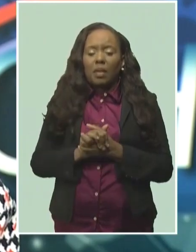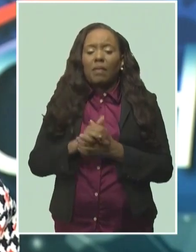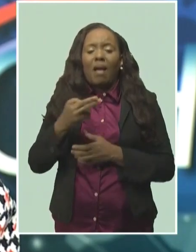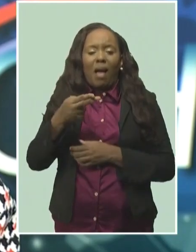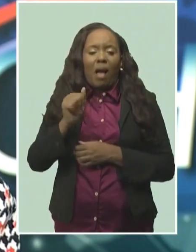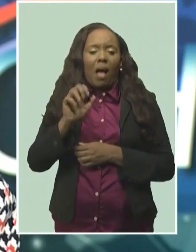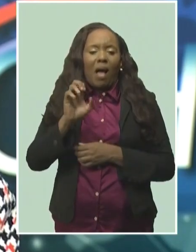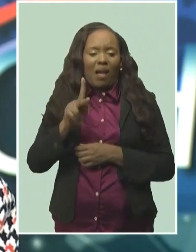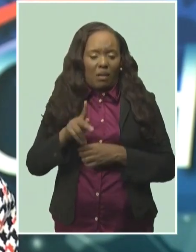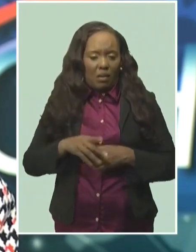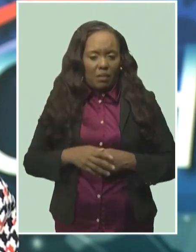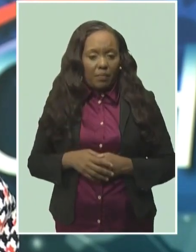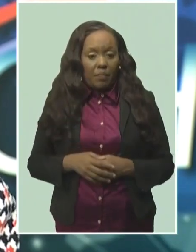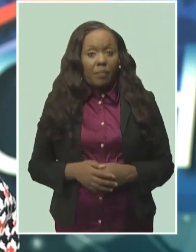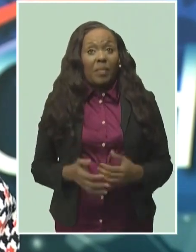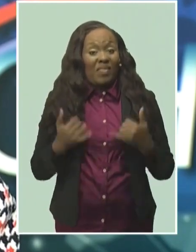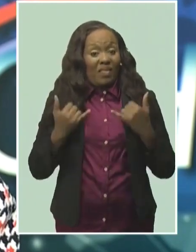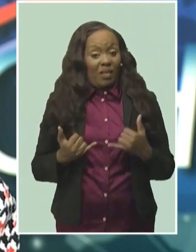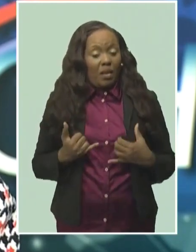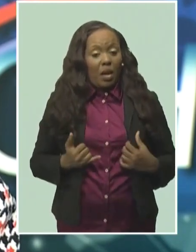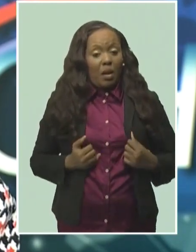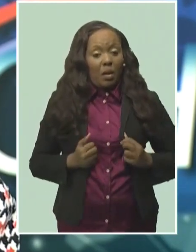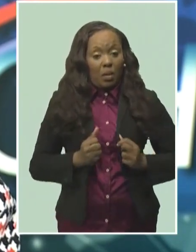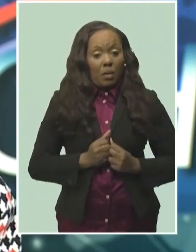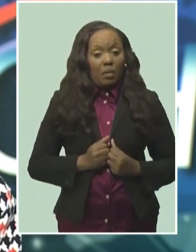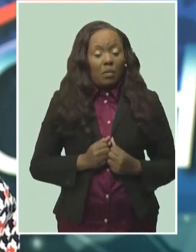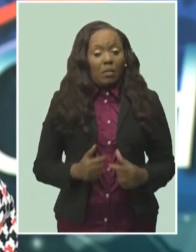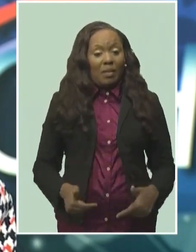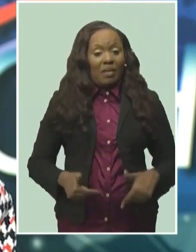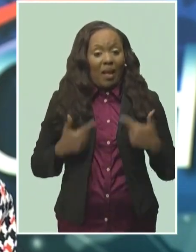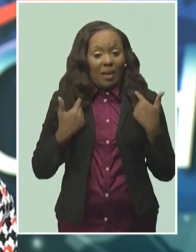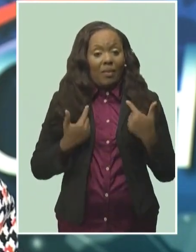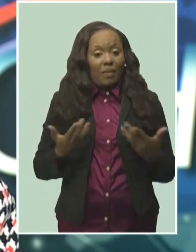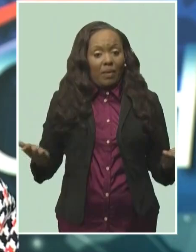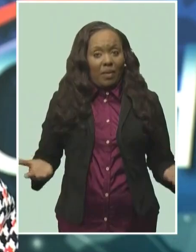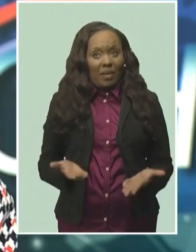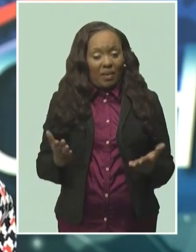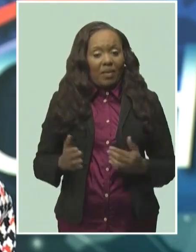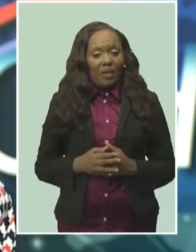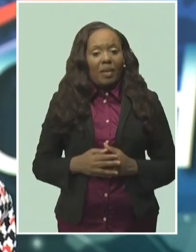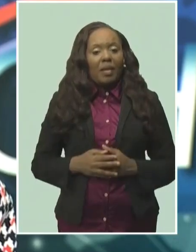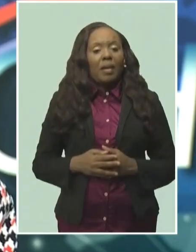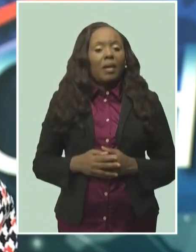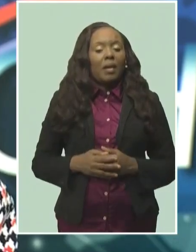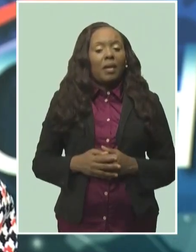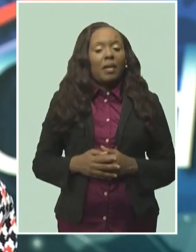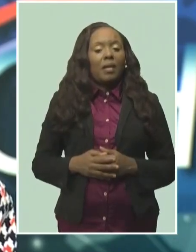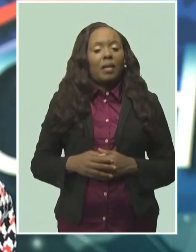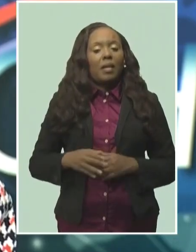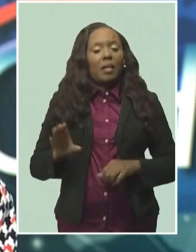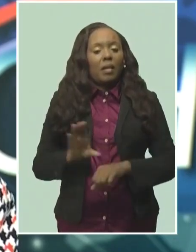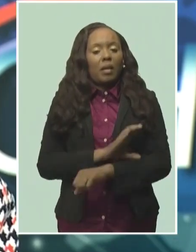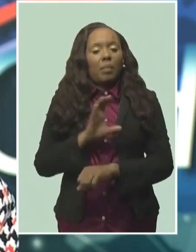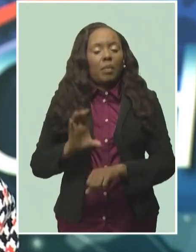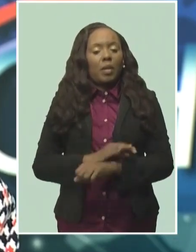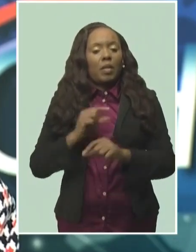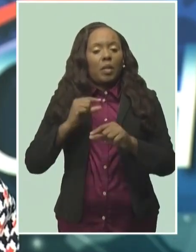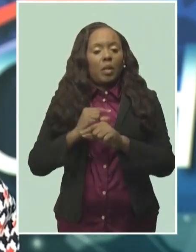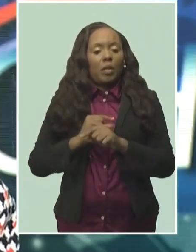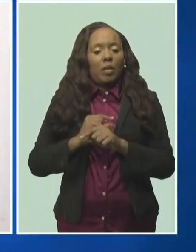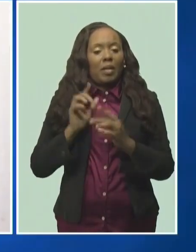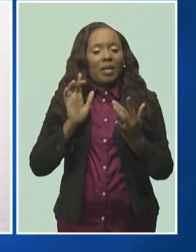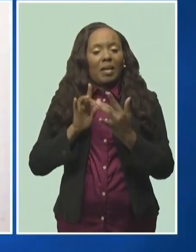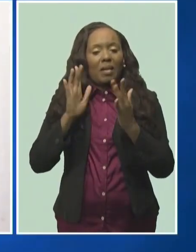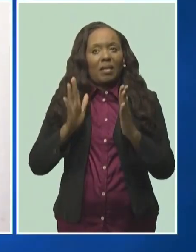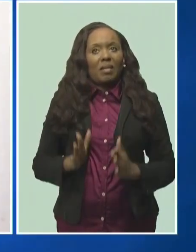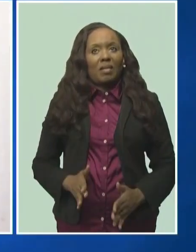hackers. And joining us now for some further insight into cyber attacks is cybersecurity consultant Edward